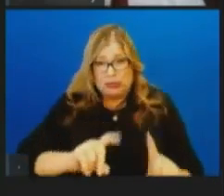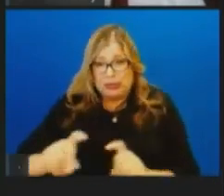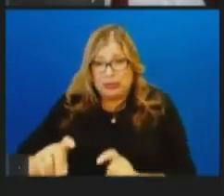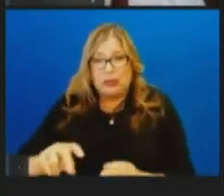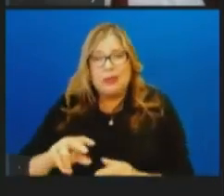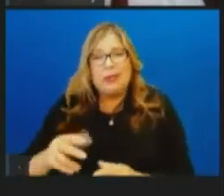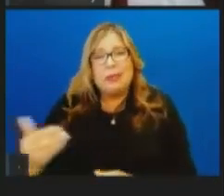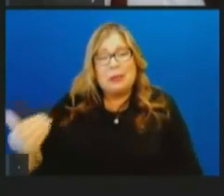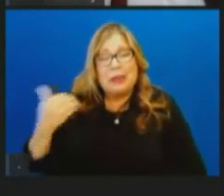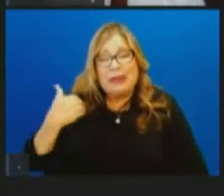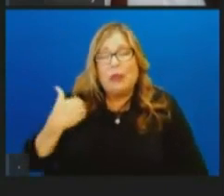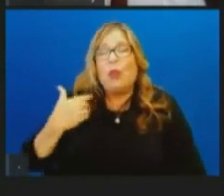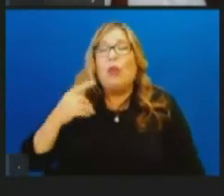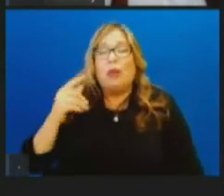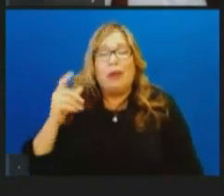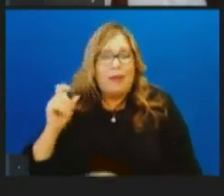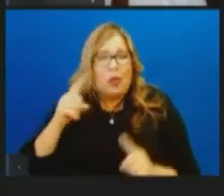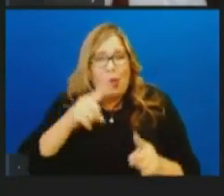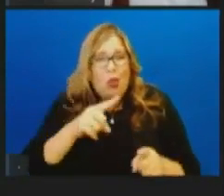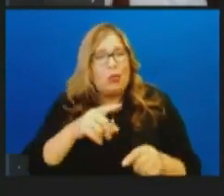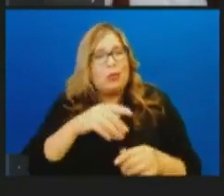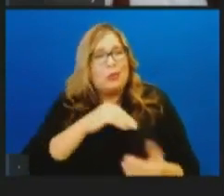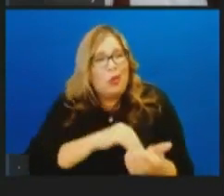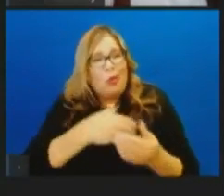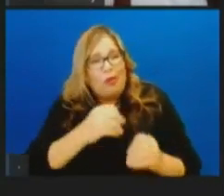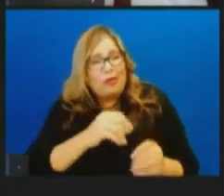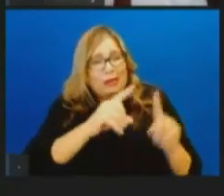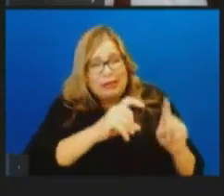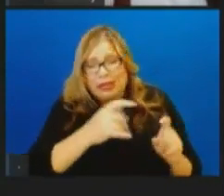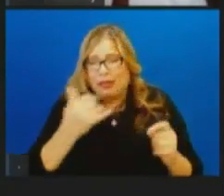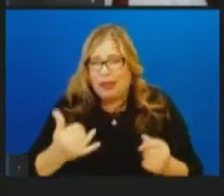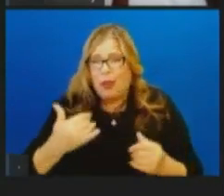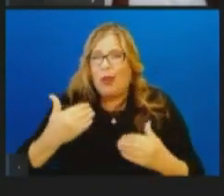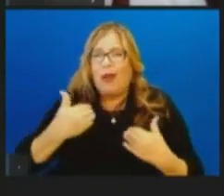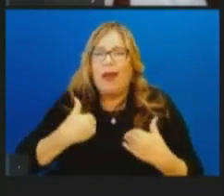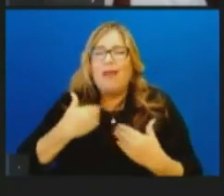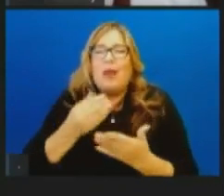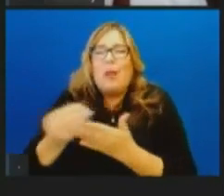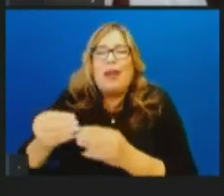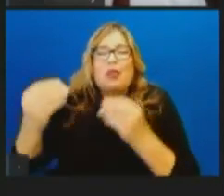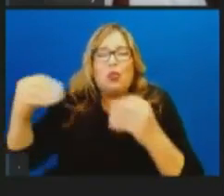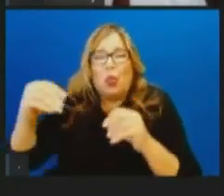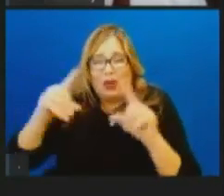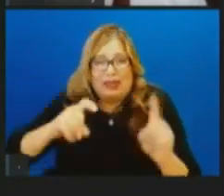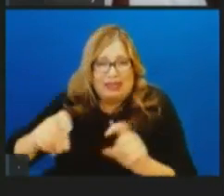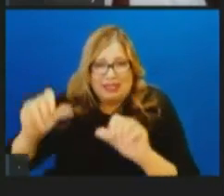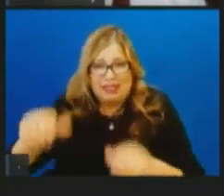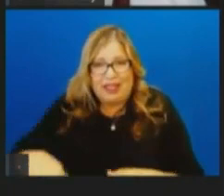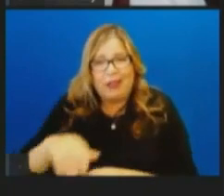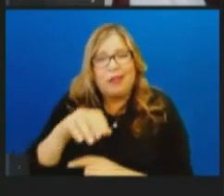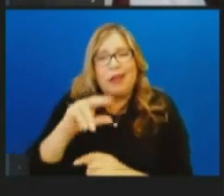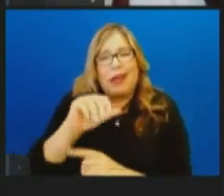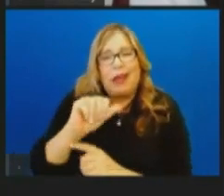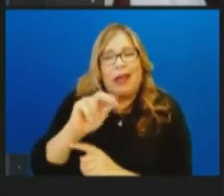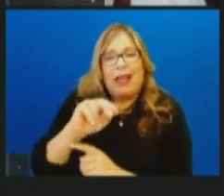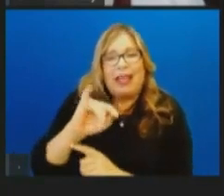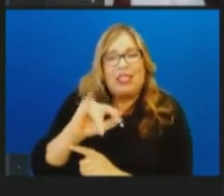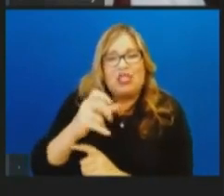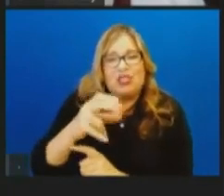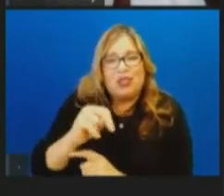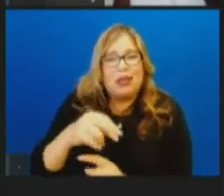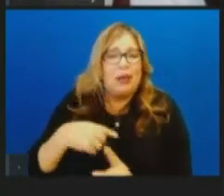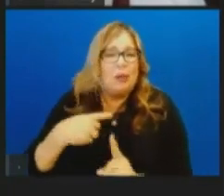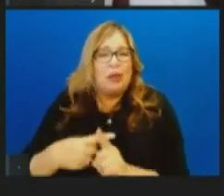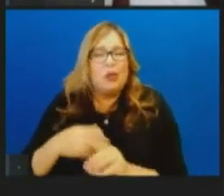use of antigen and over-the-counter tests. I just went over some key data on how many have been sent to schools throughout the last